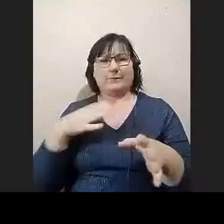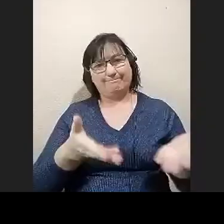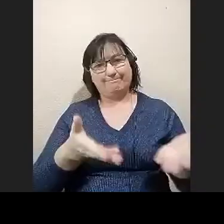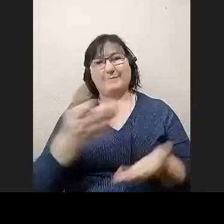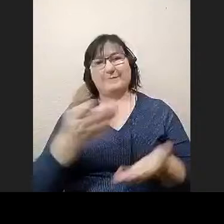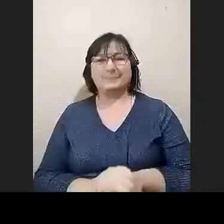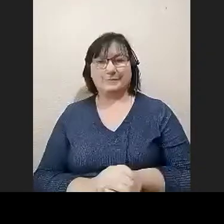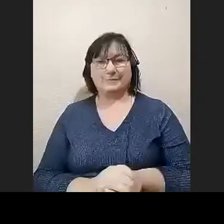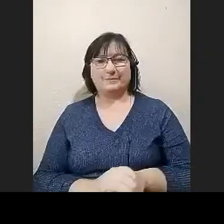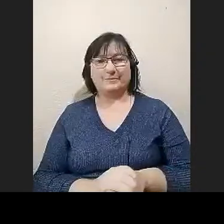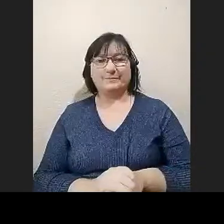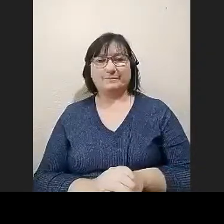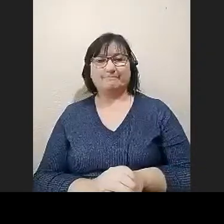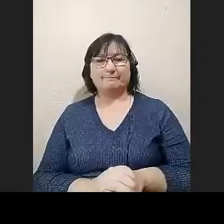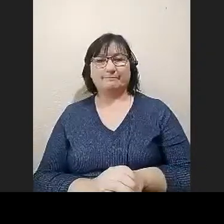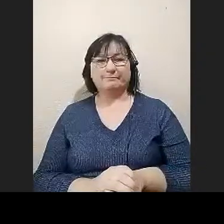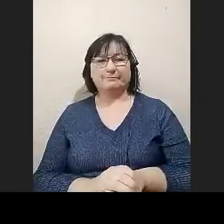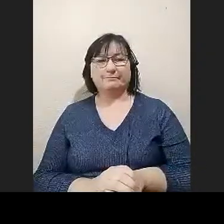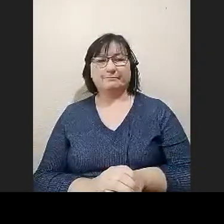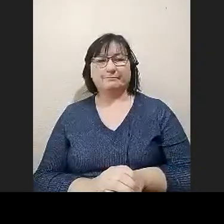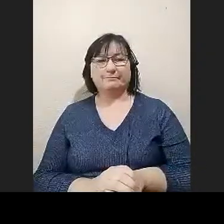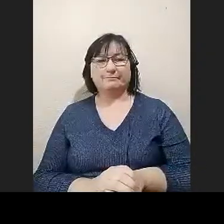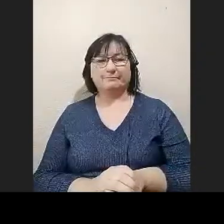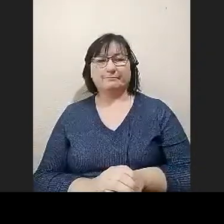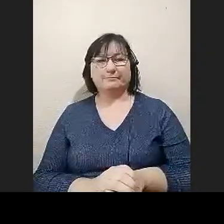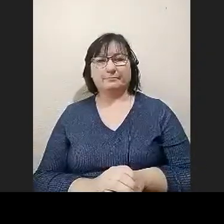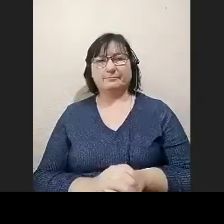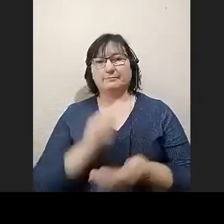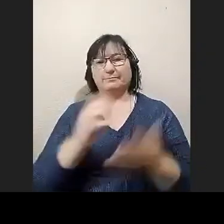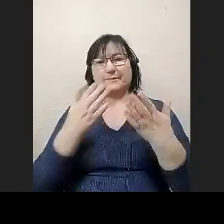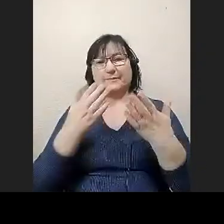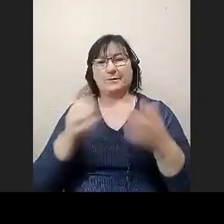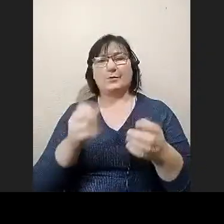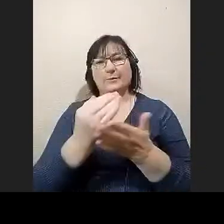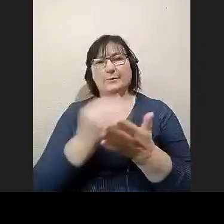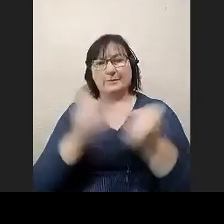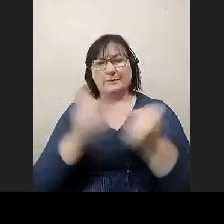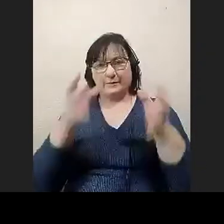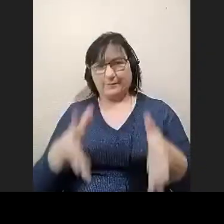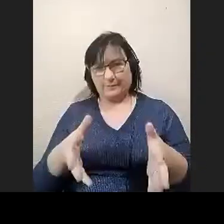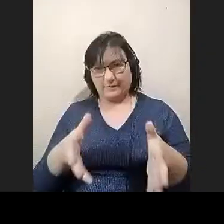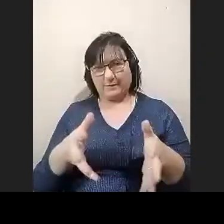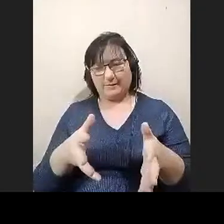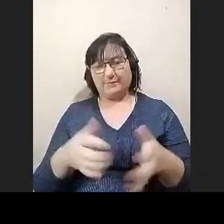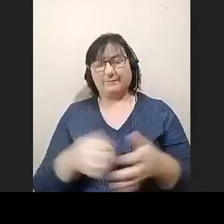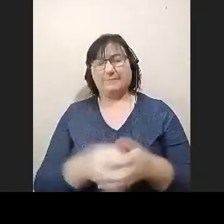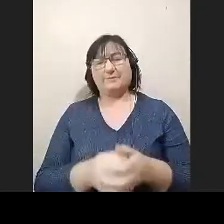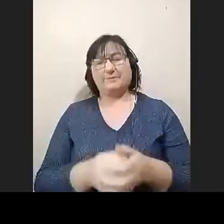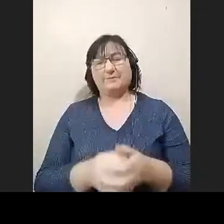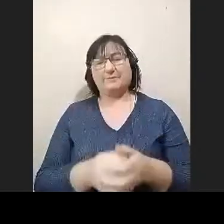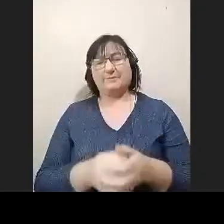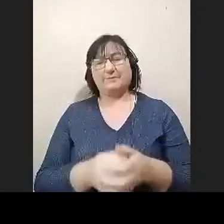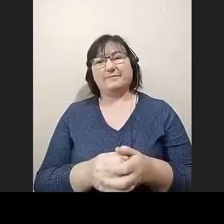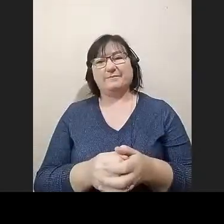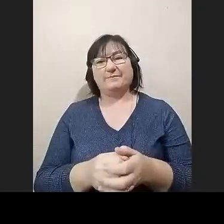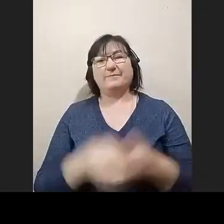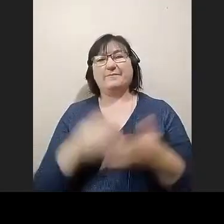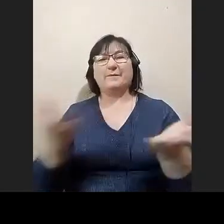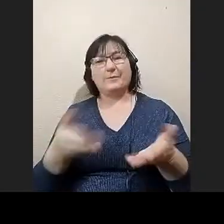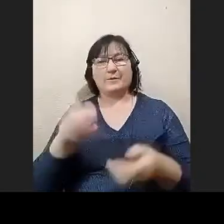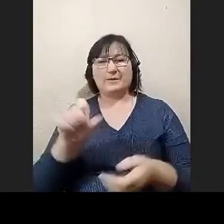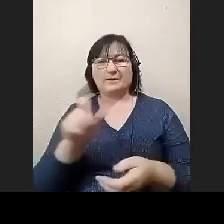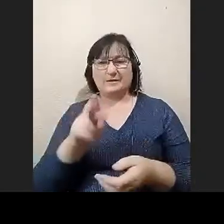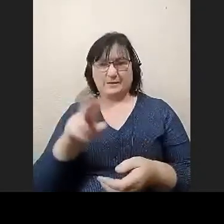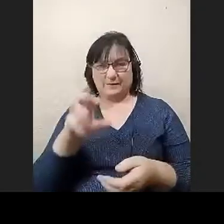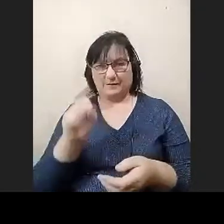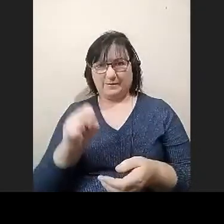Thank you, Program Director. Good evening, ladies and gentlemen, and welcome to the SARS Registered Representative webinar with